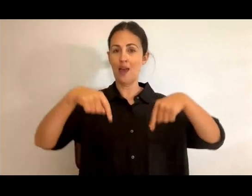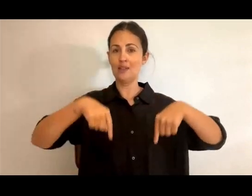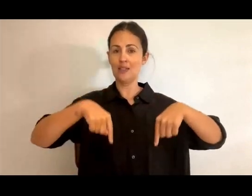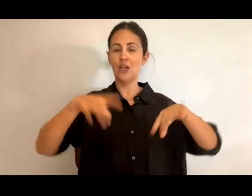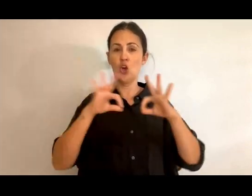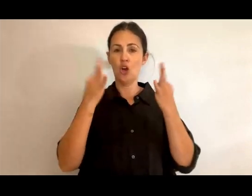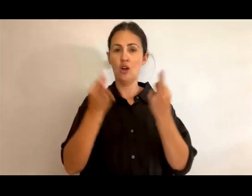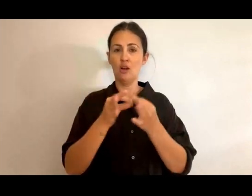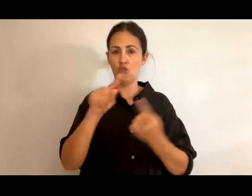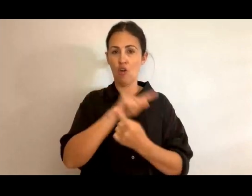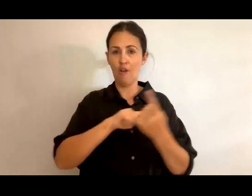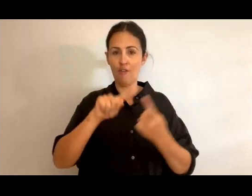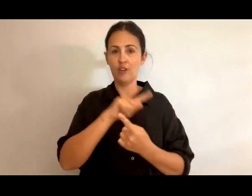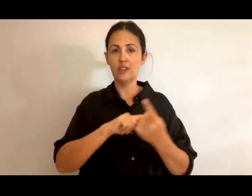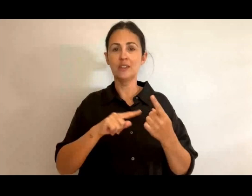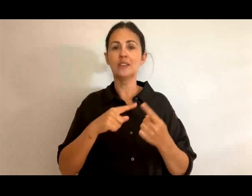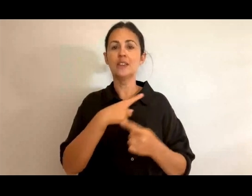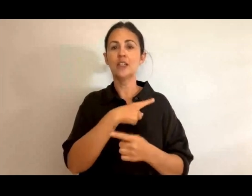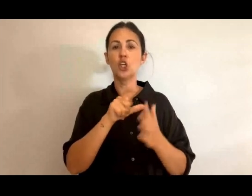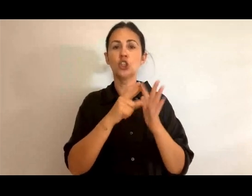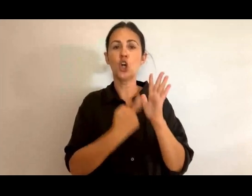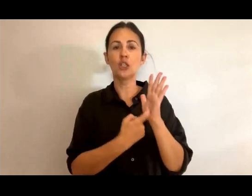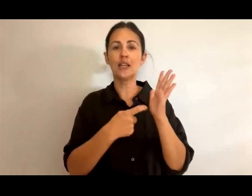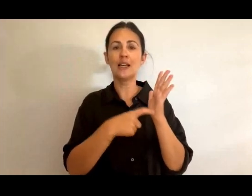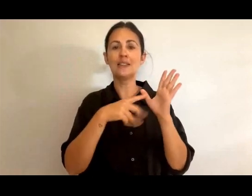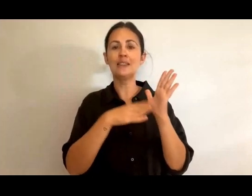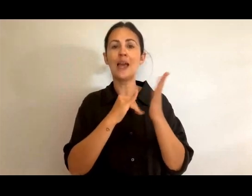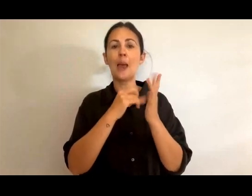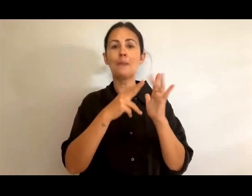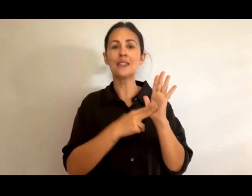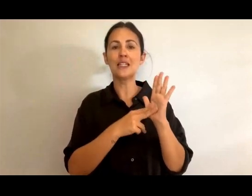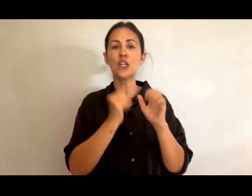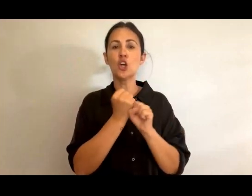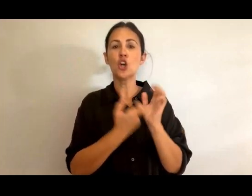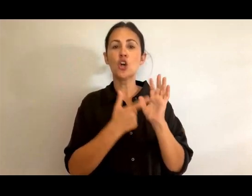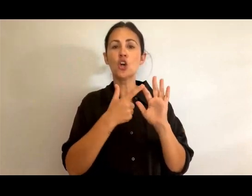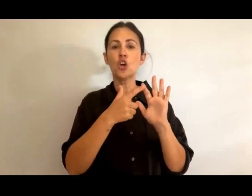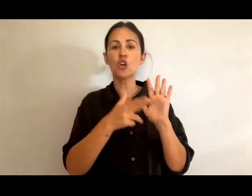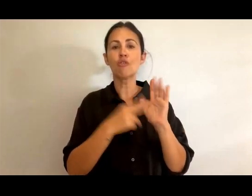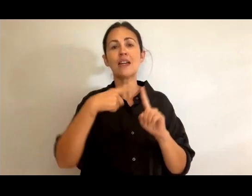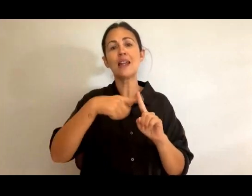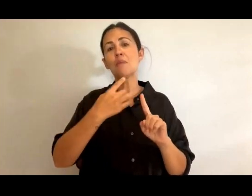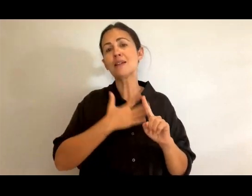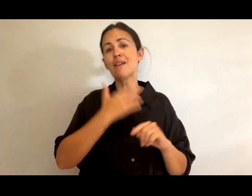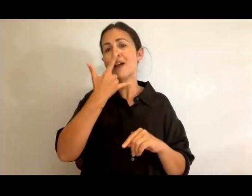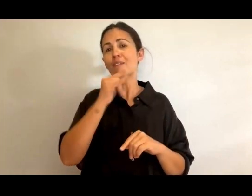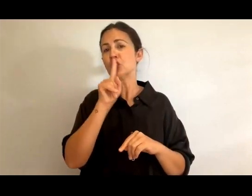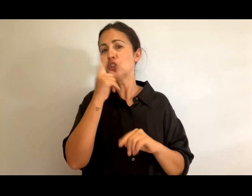Tamsin Green, and I were unable to attend in person, but we're very happy to be able to present virtually and appreciate your time.